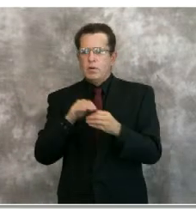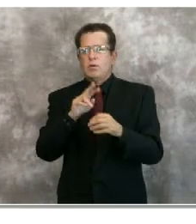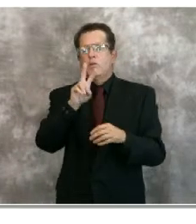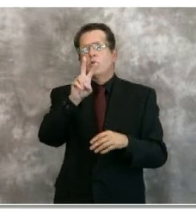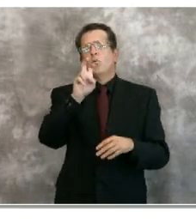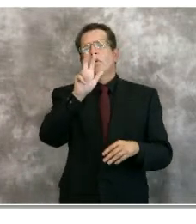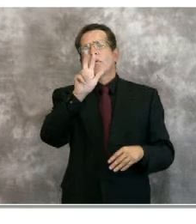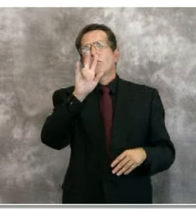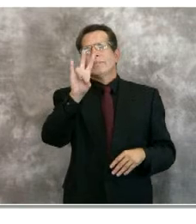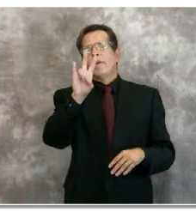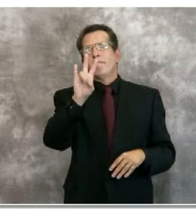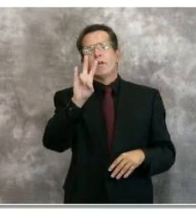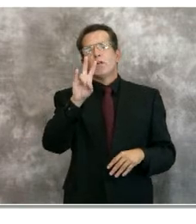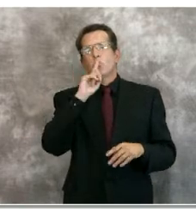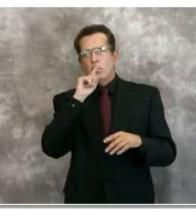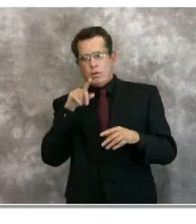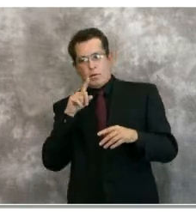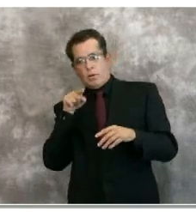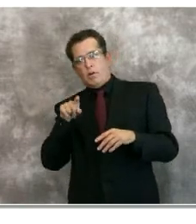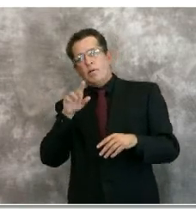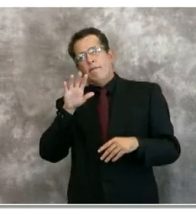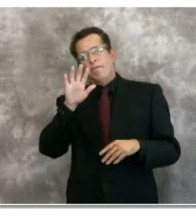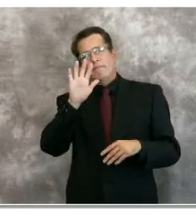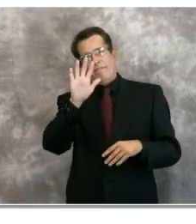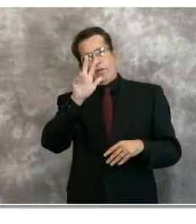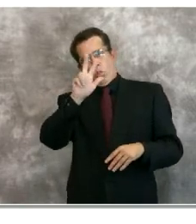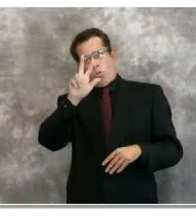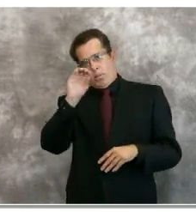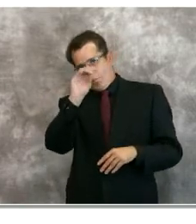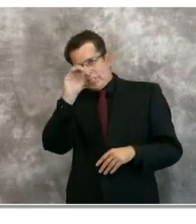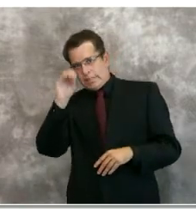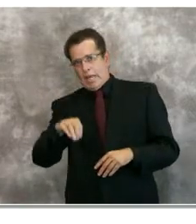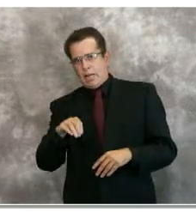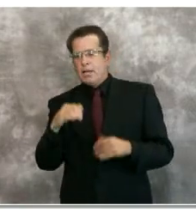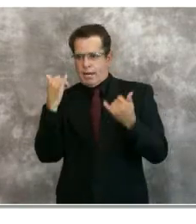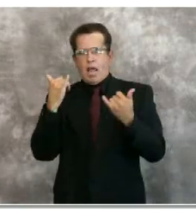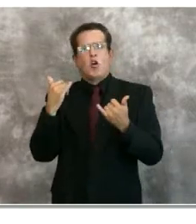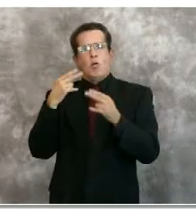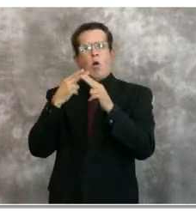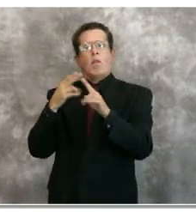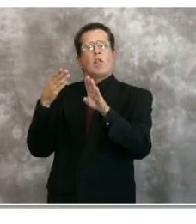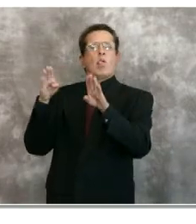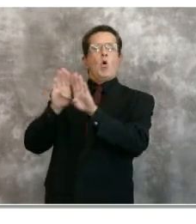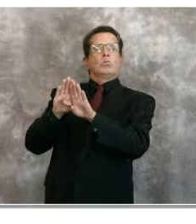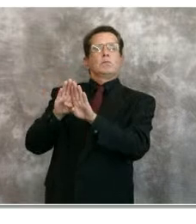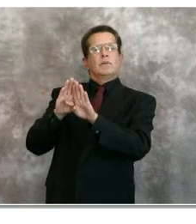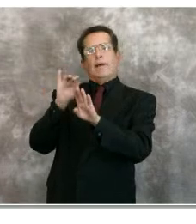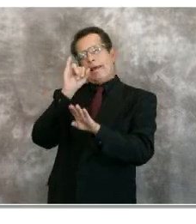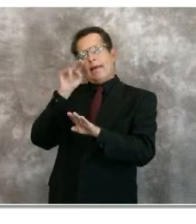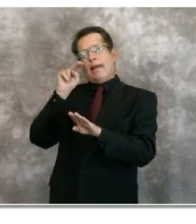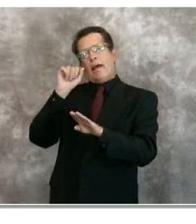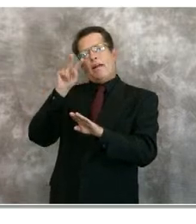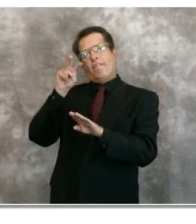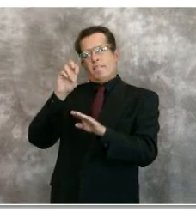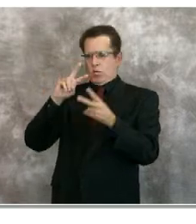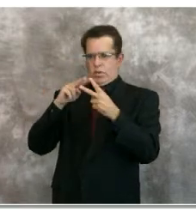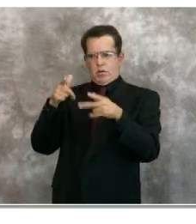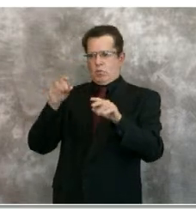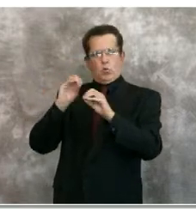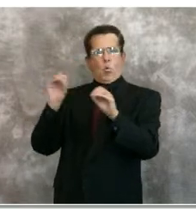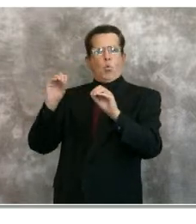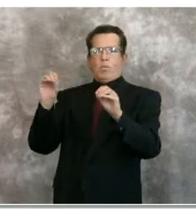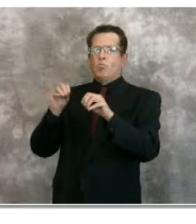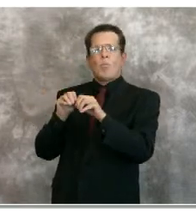237 outbreaks, 125 or 53% are now closed or inactive, meaning that there have been